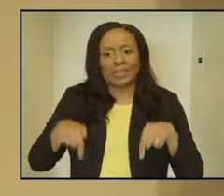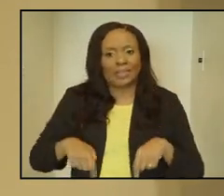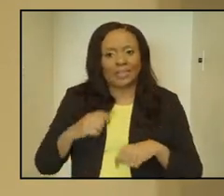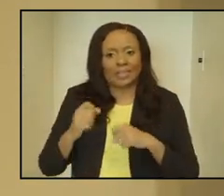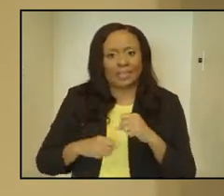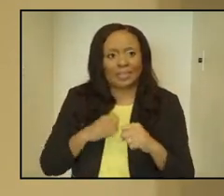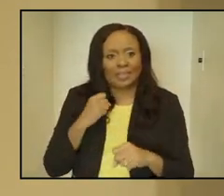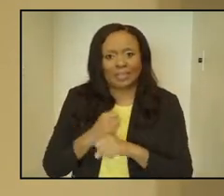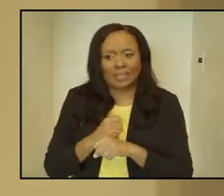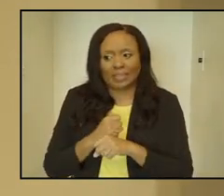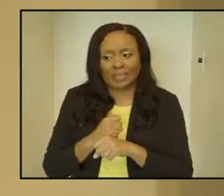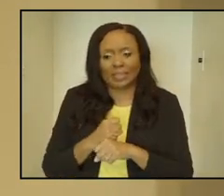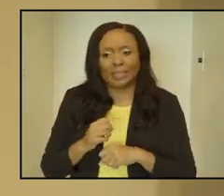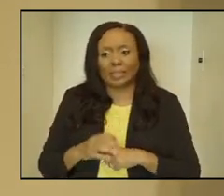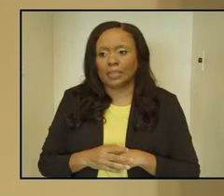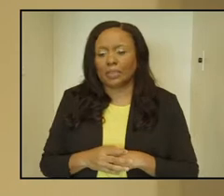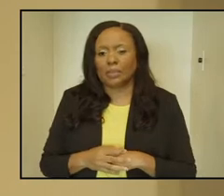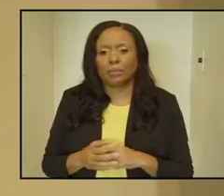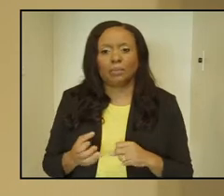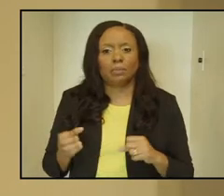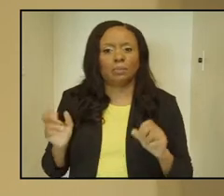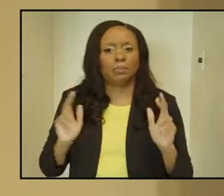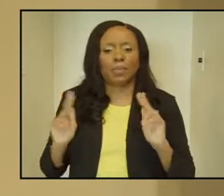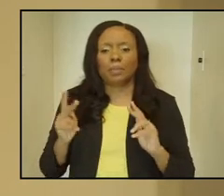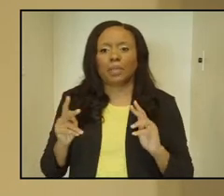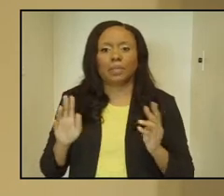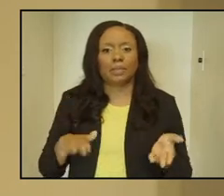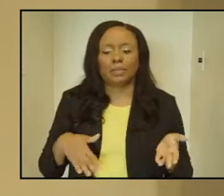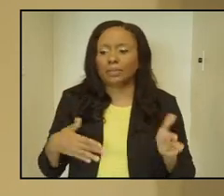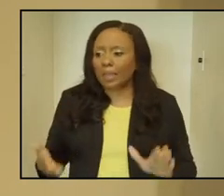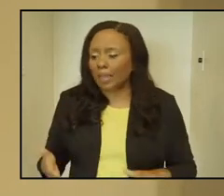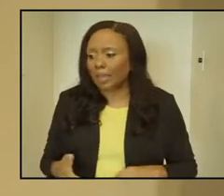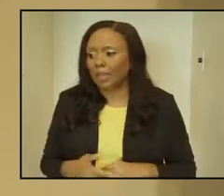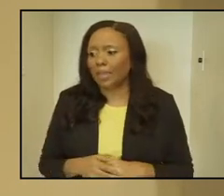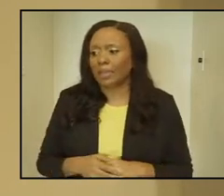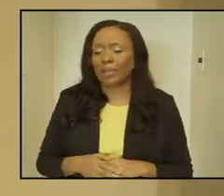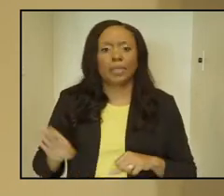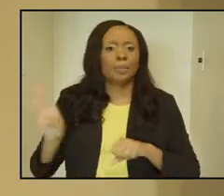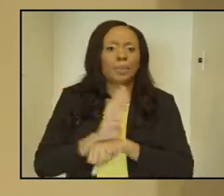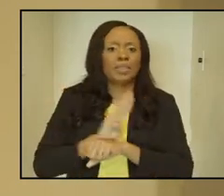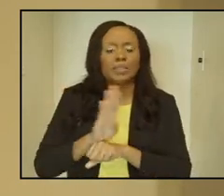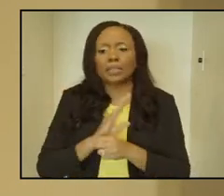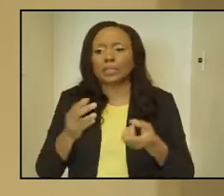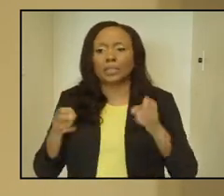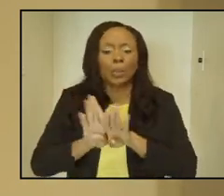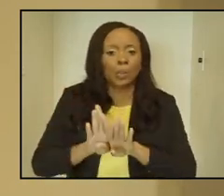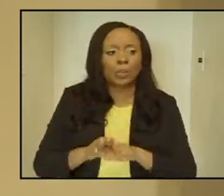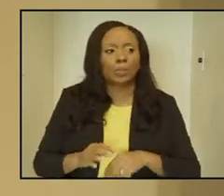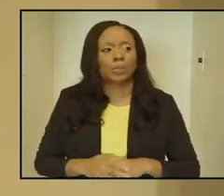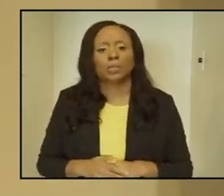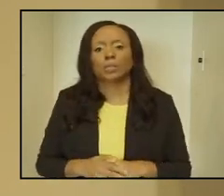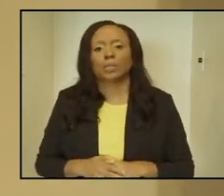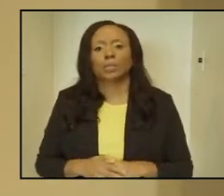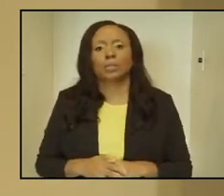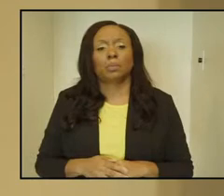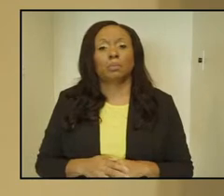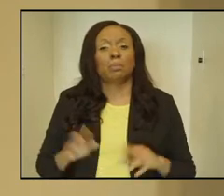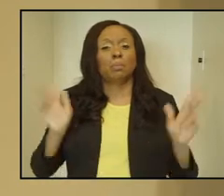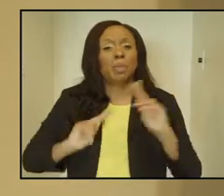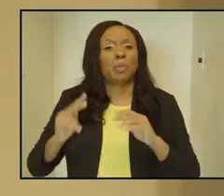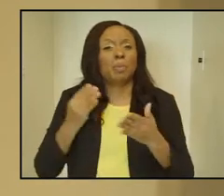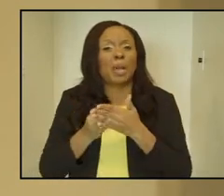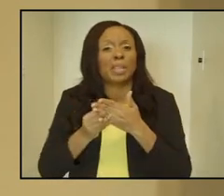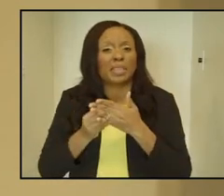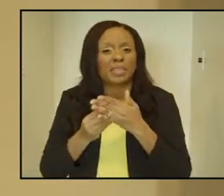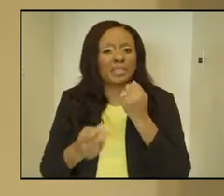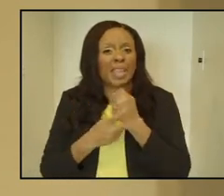Loss at a personal level for so many, loss at an enterprise level because savings were depleted,